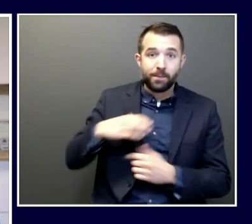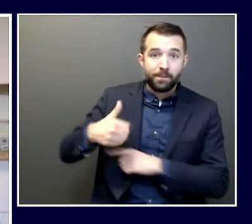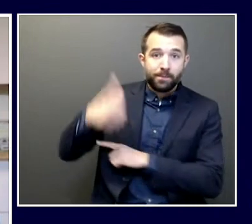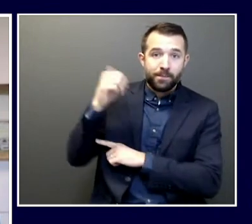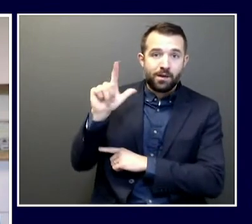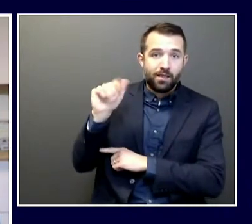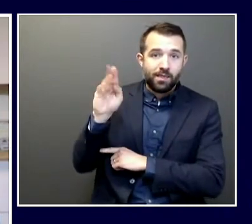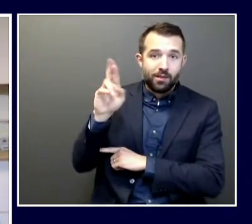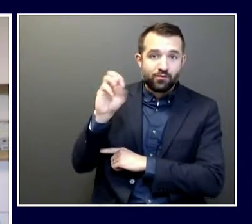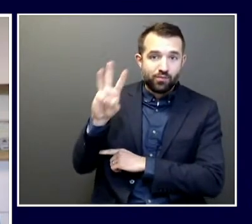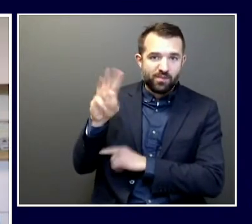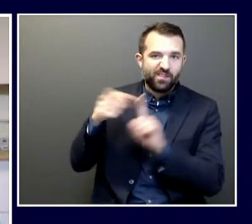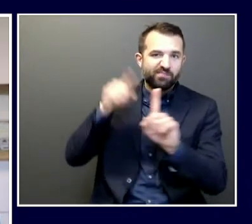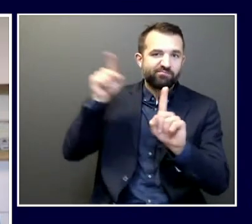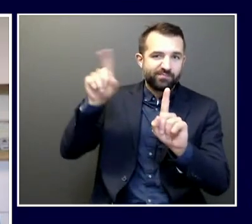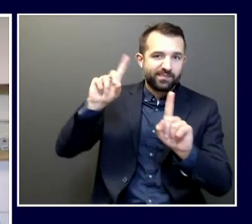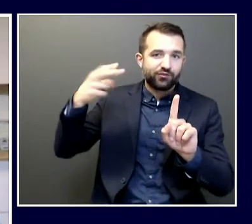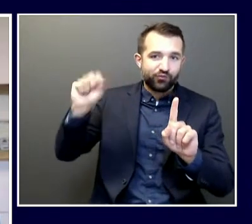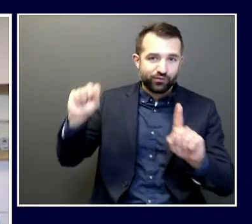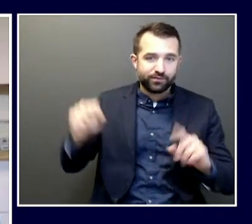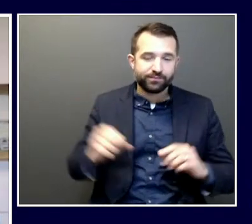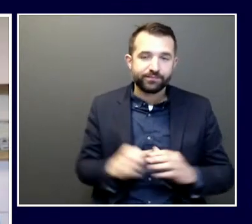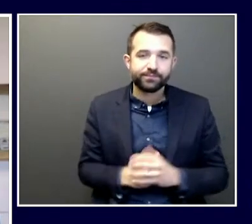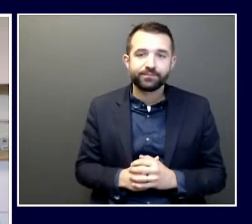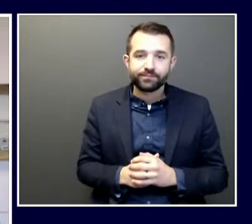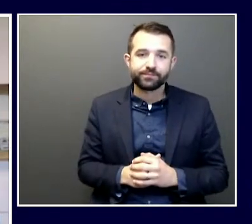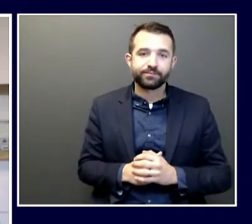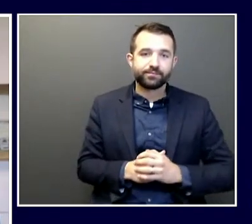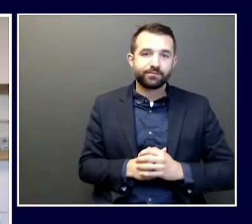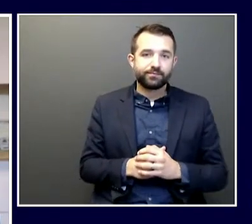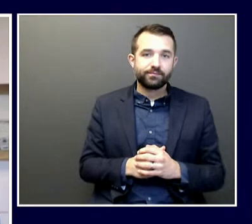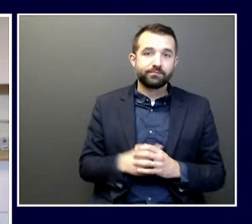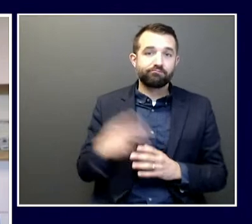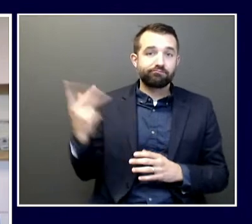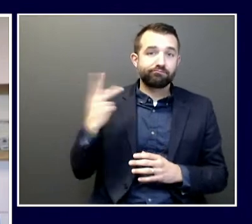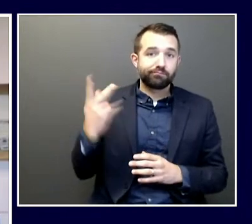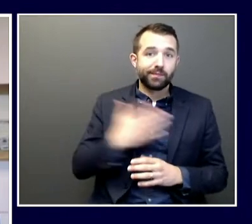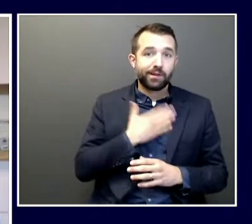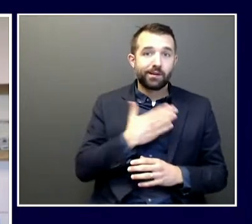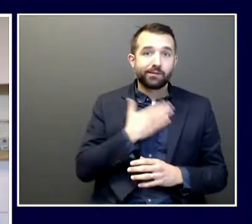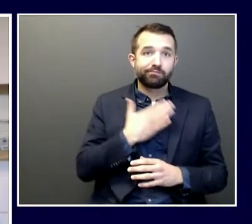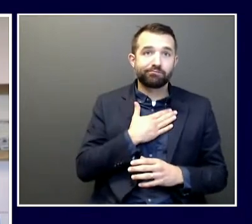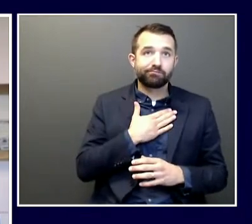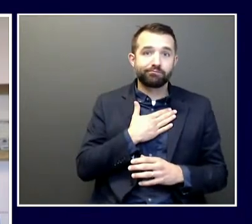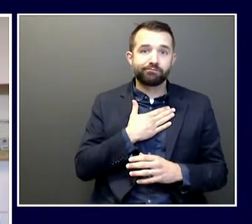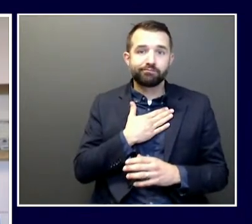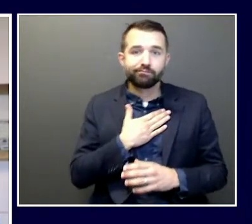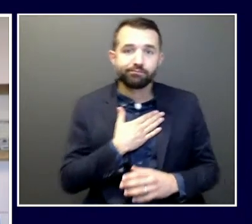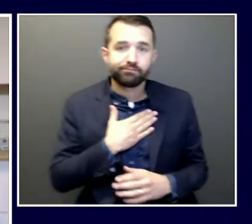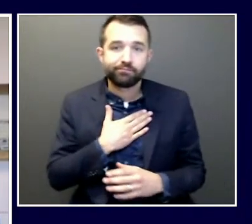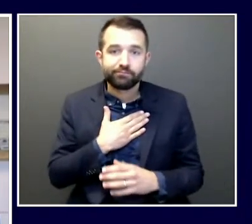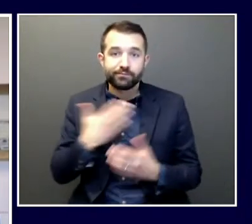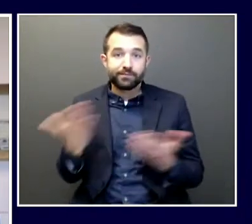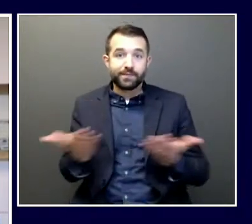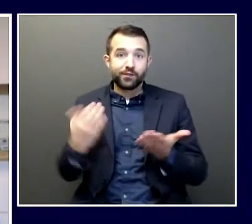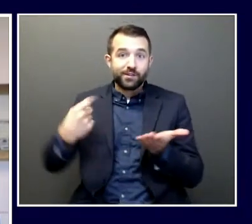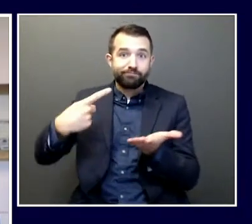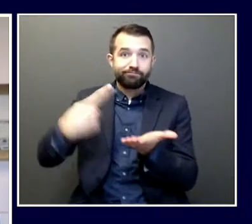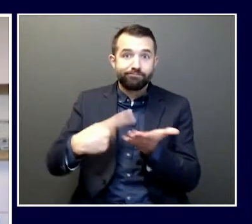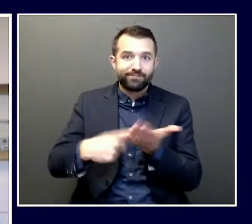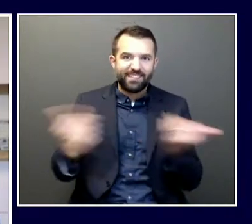of Health and Human Services. Commissioner Wambrew and I are pleased to join you all this afternoon to talk about where we are with respect